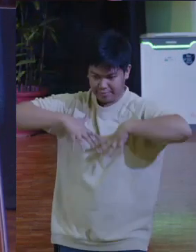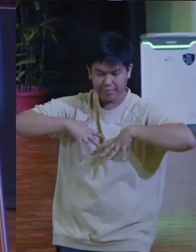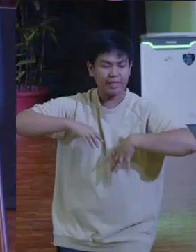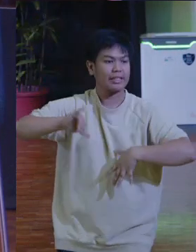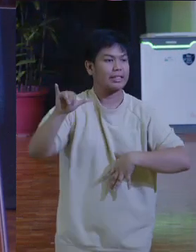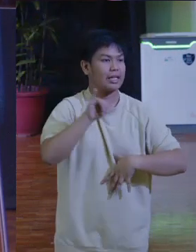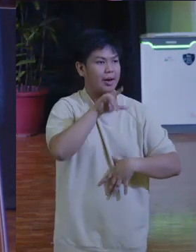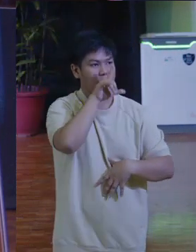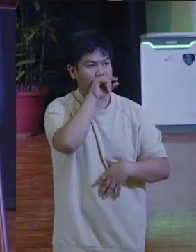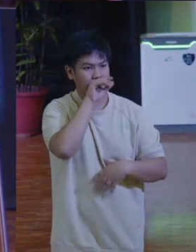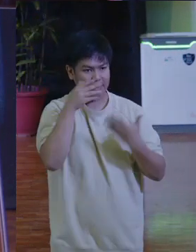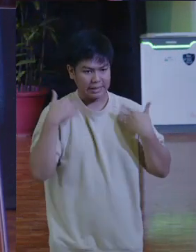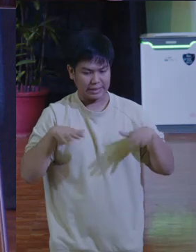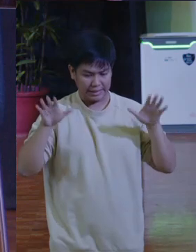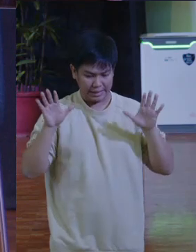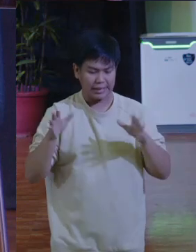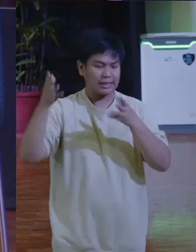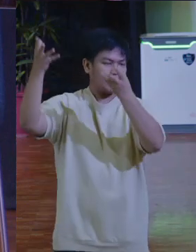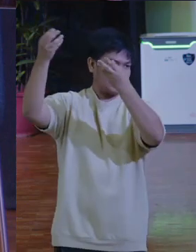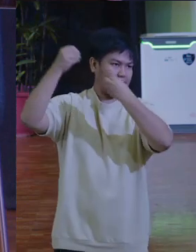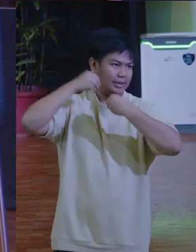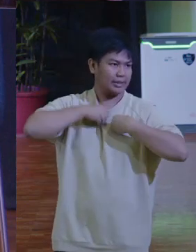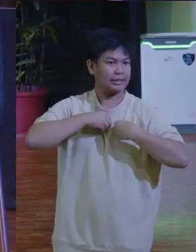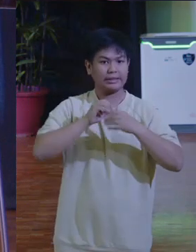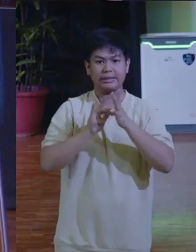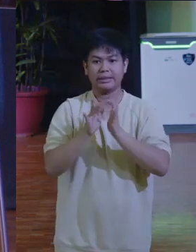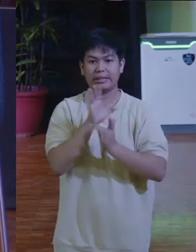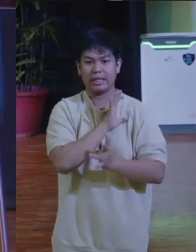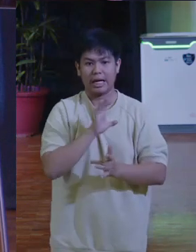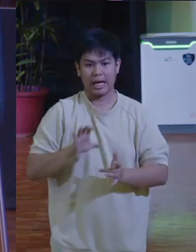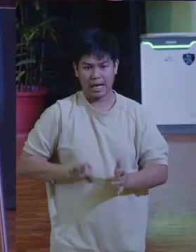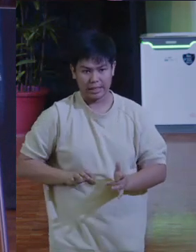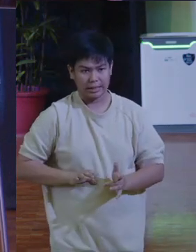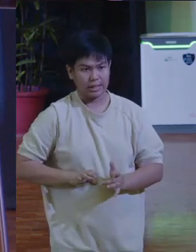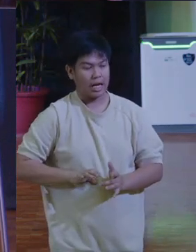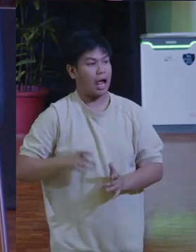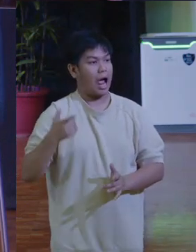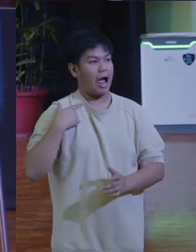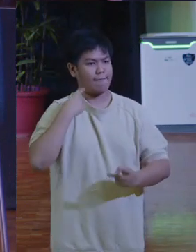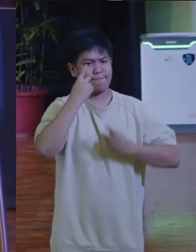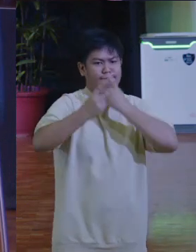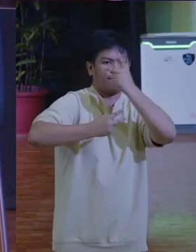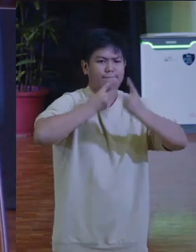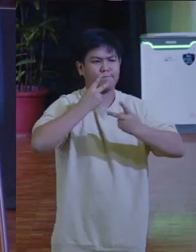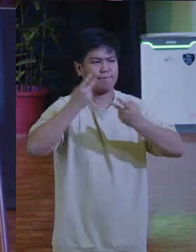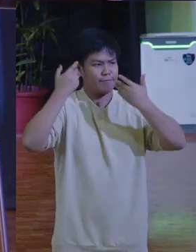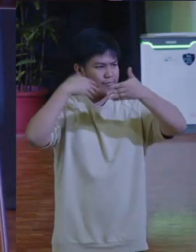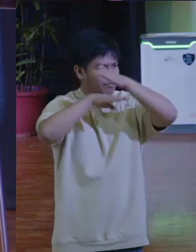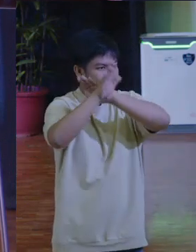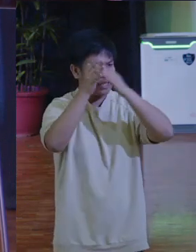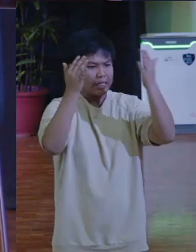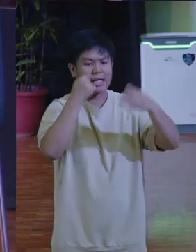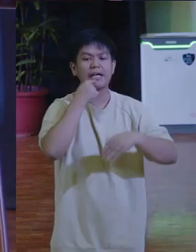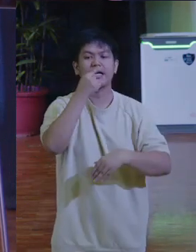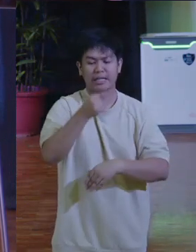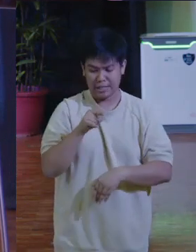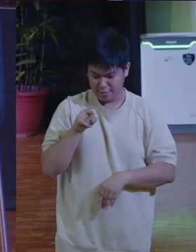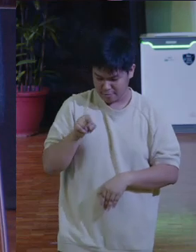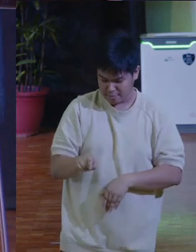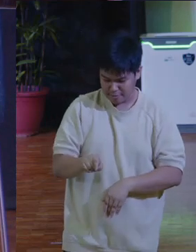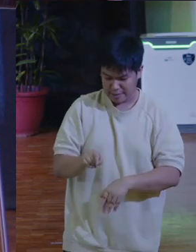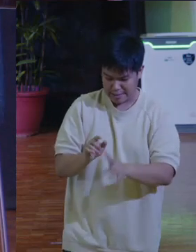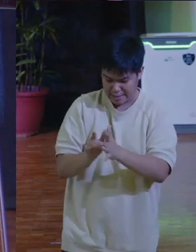dove and coming to rest on him. And behold, a voice from heaven said, this is my